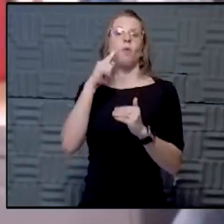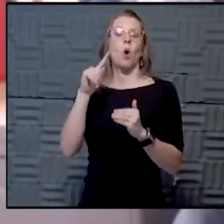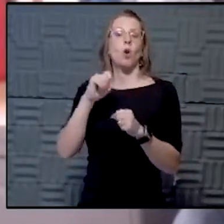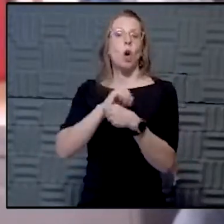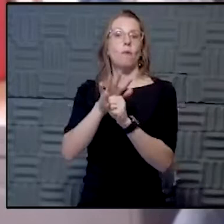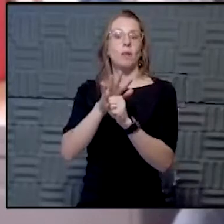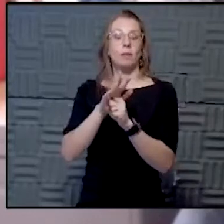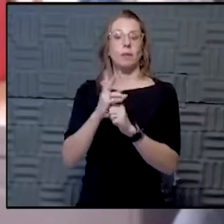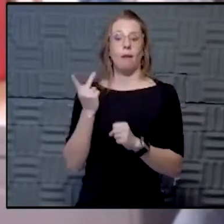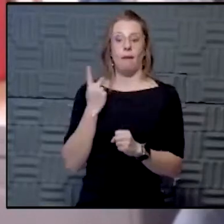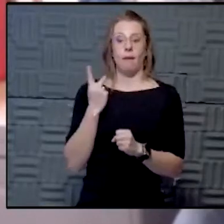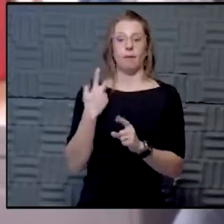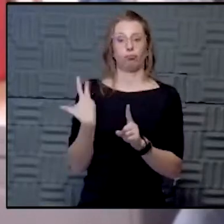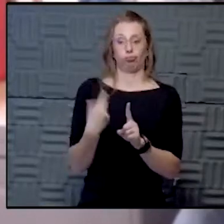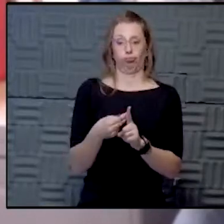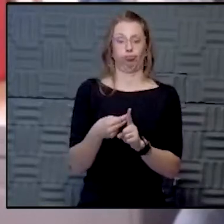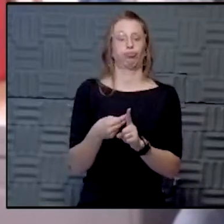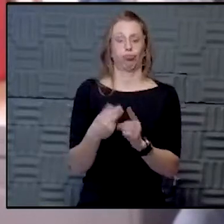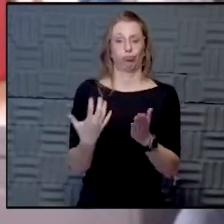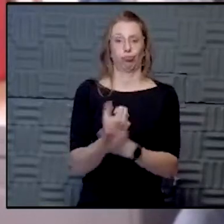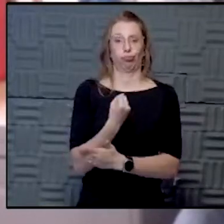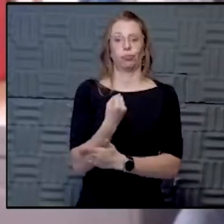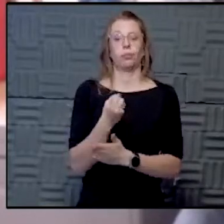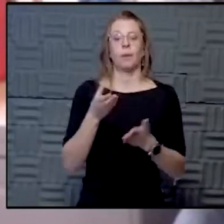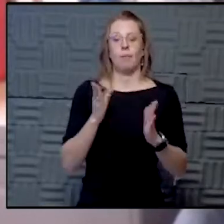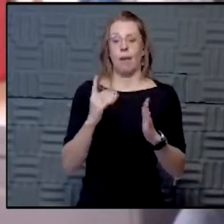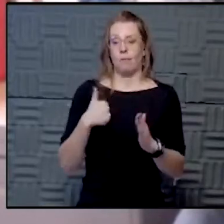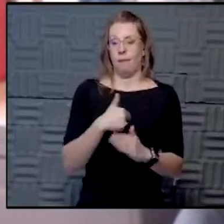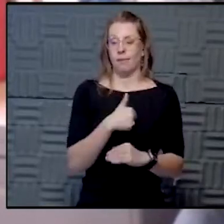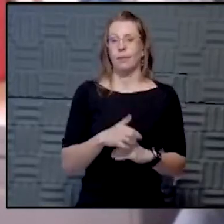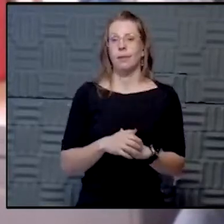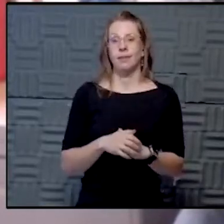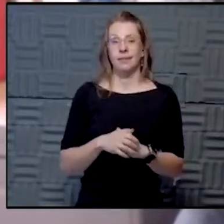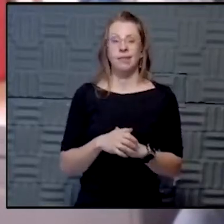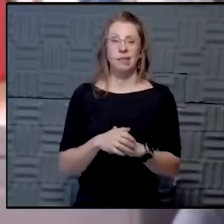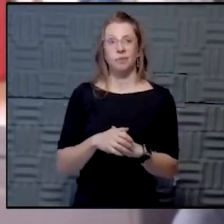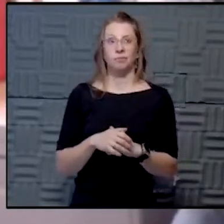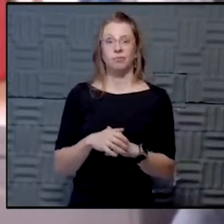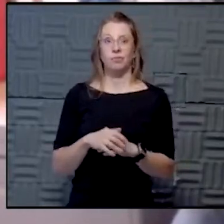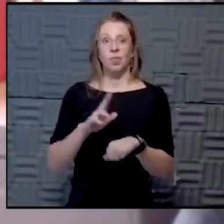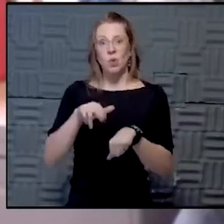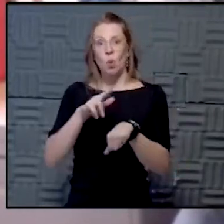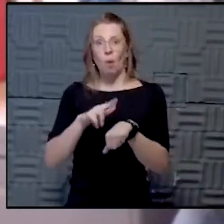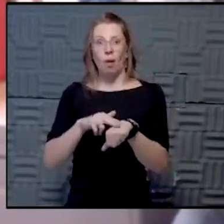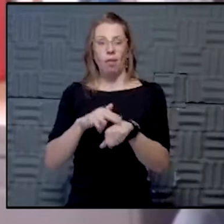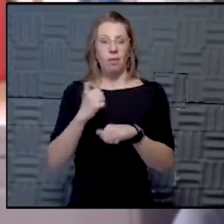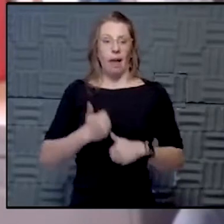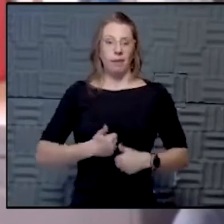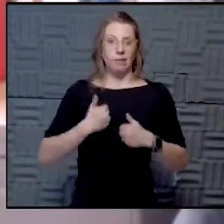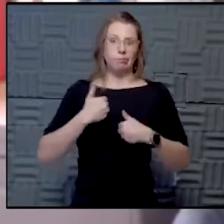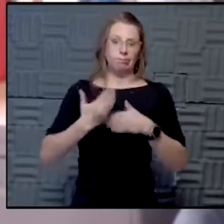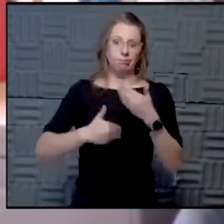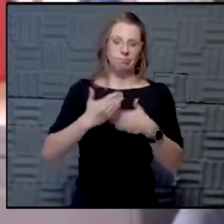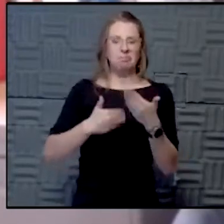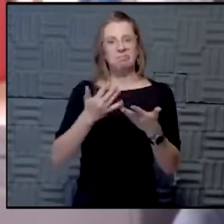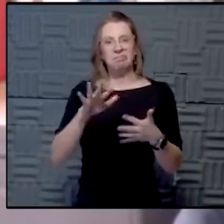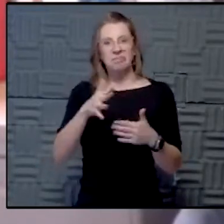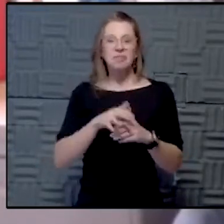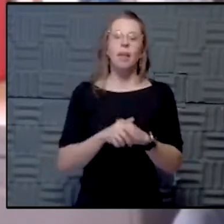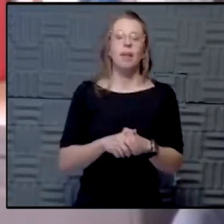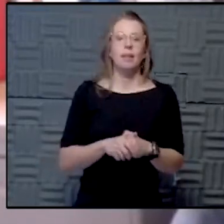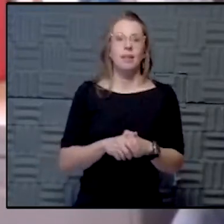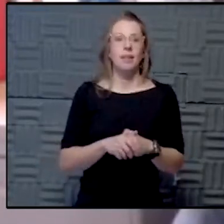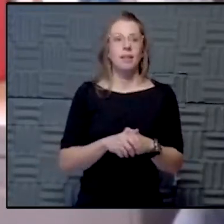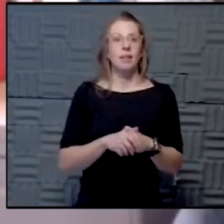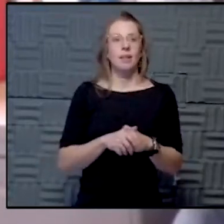being vaccinated really allowed us to resume some form of normalcy. But I think that those that I've talked to